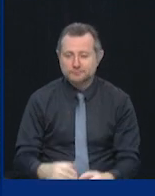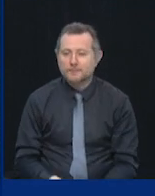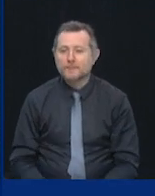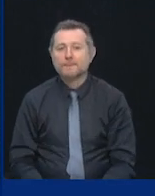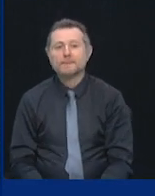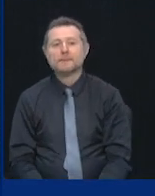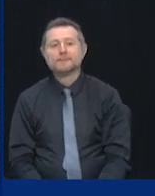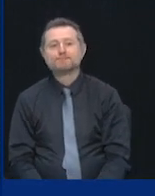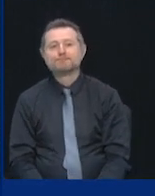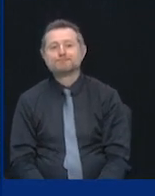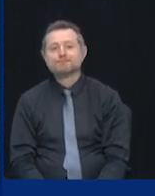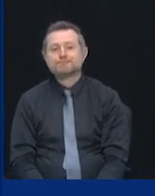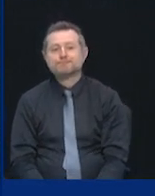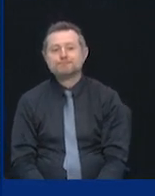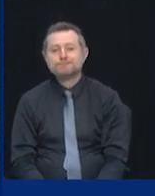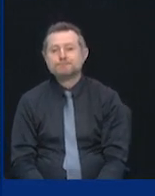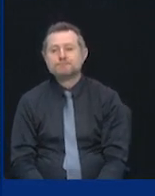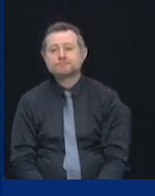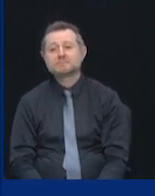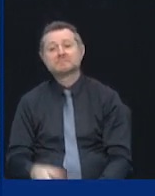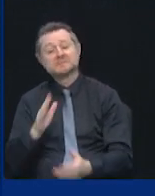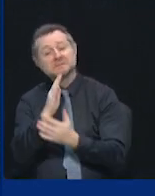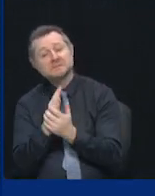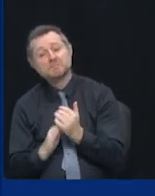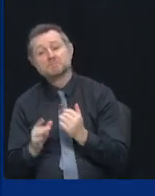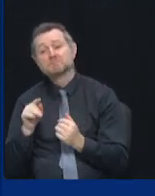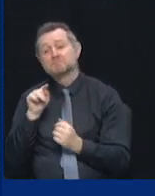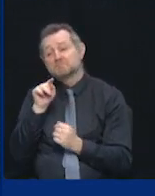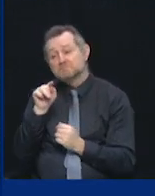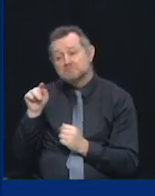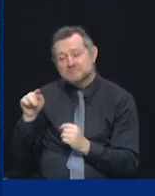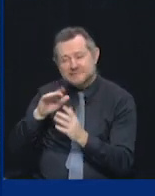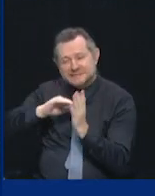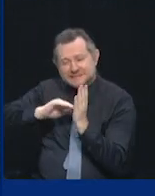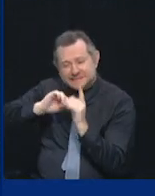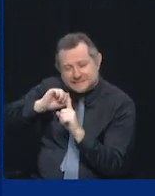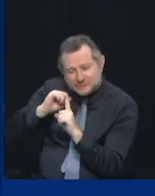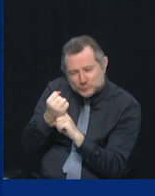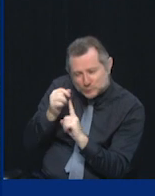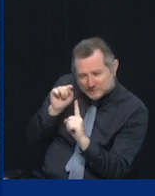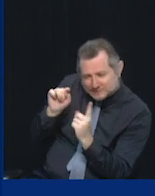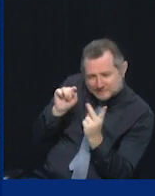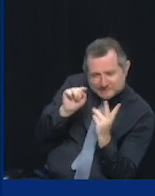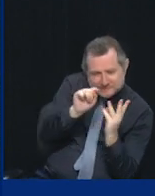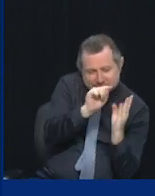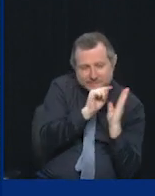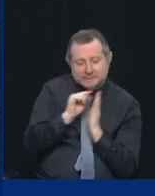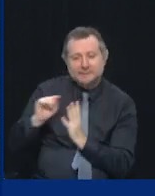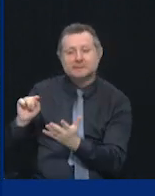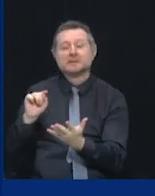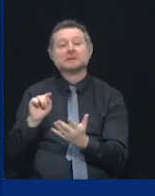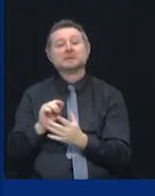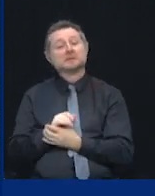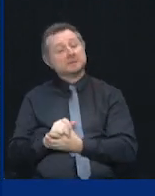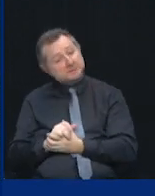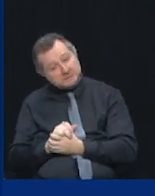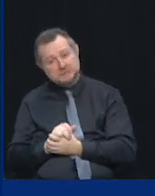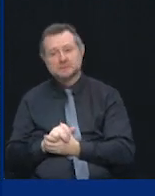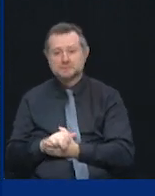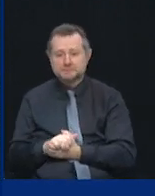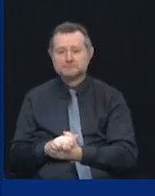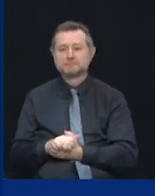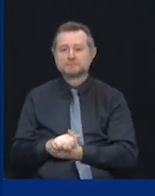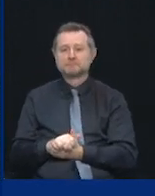Second, there are some situations where people are